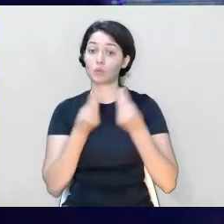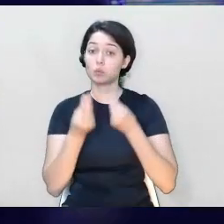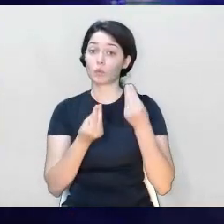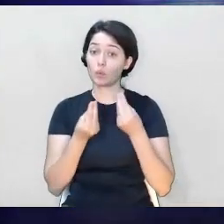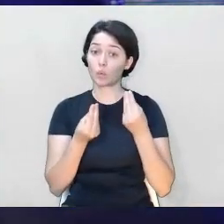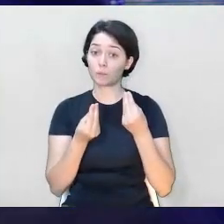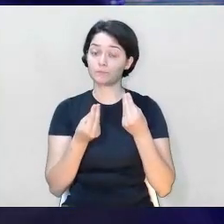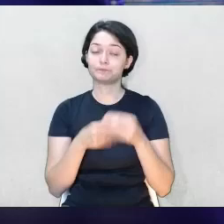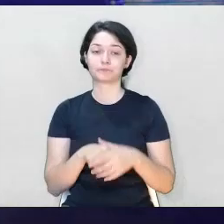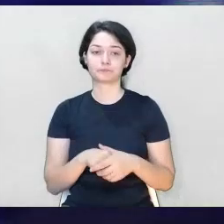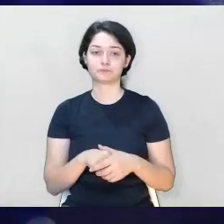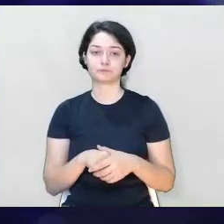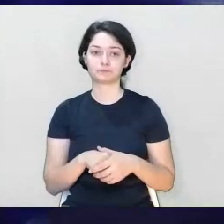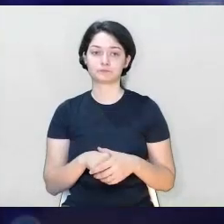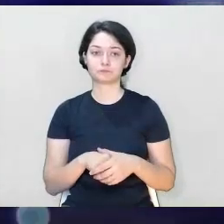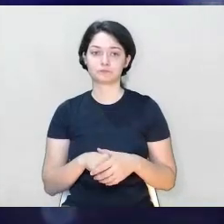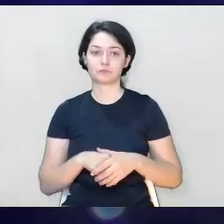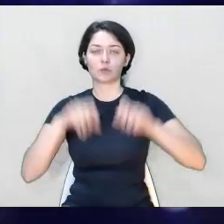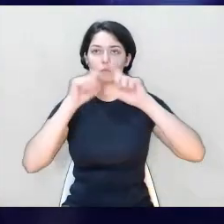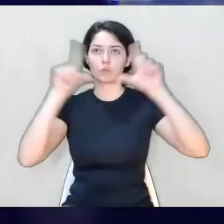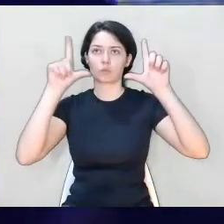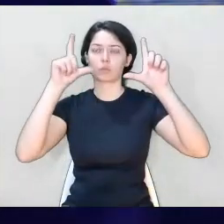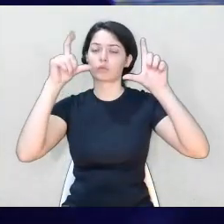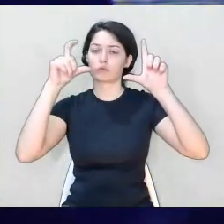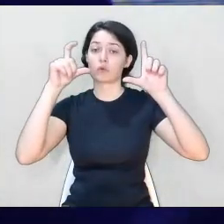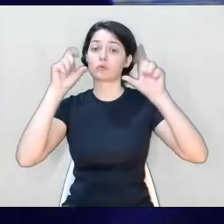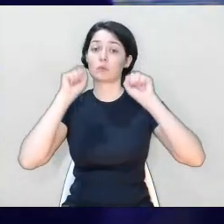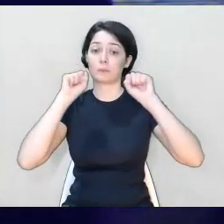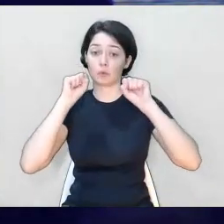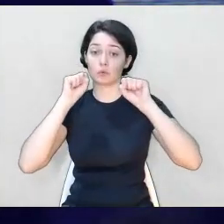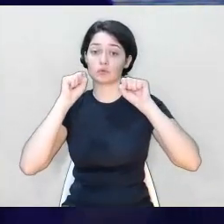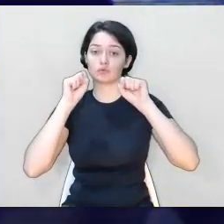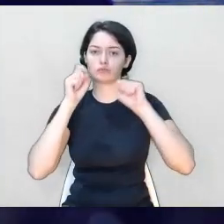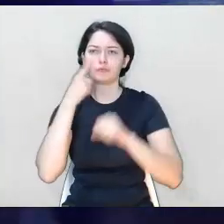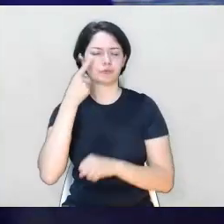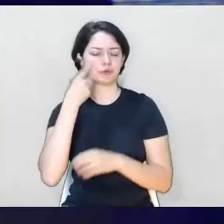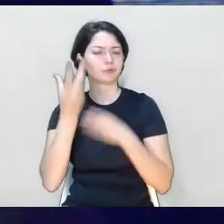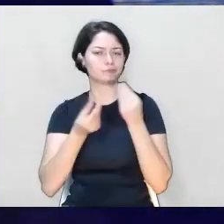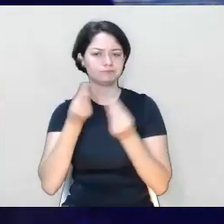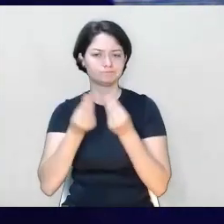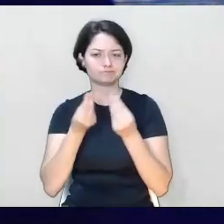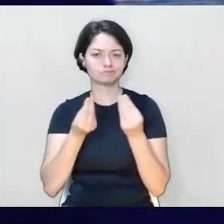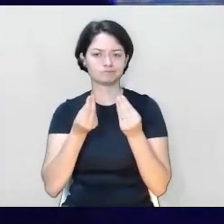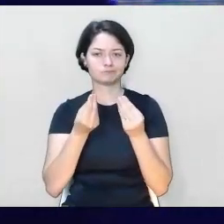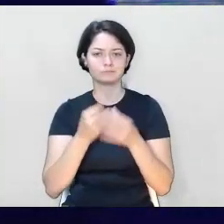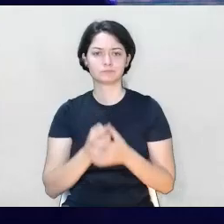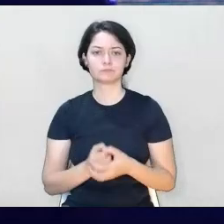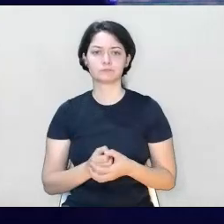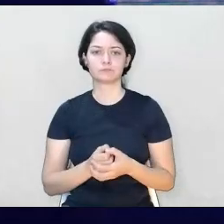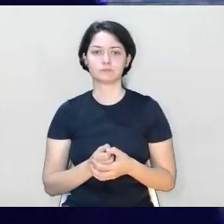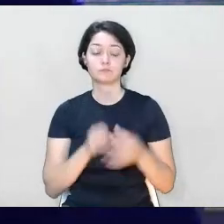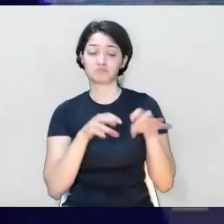work? And he'll see an image in a kind of roundabout in a carousel, and it's